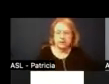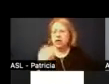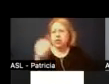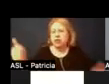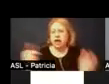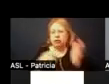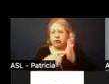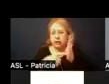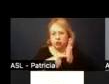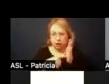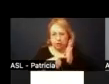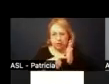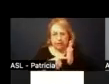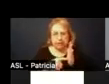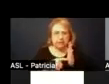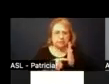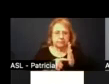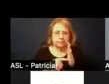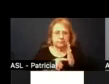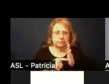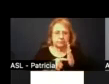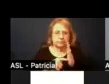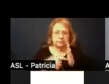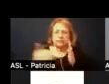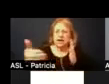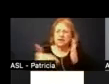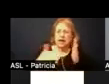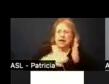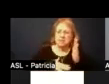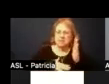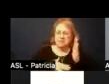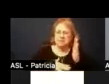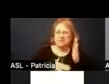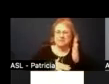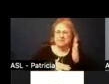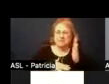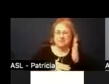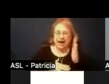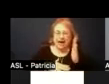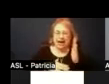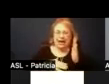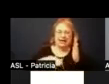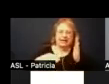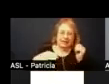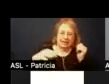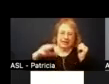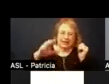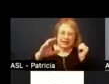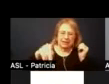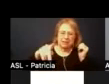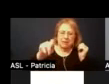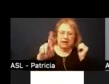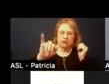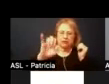i'm actually going to uh invite my my colleague um patrick gaffney to to jump on for a few